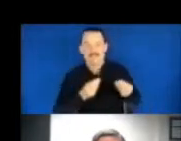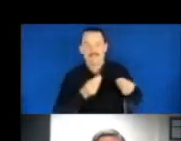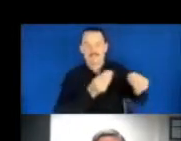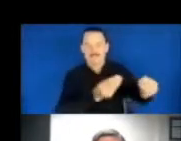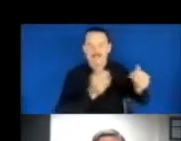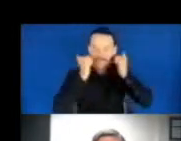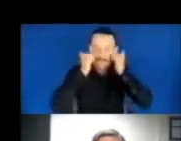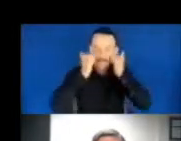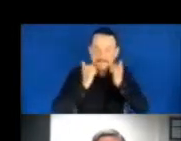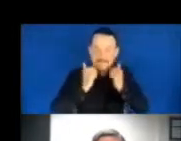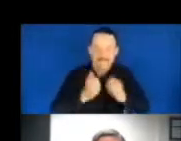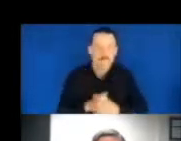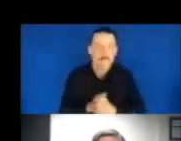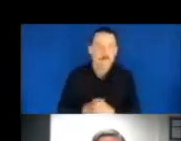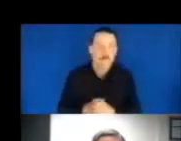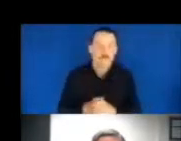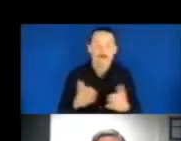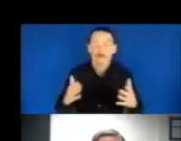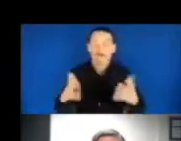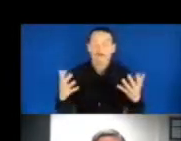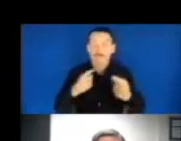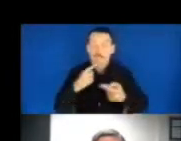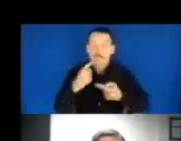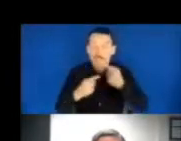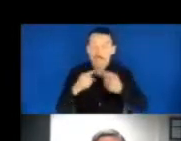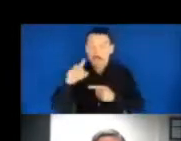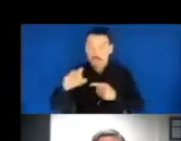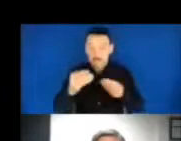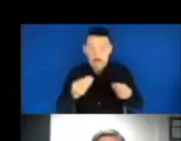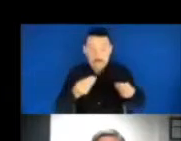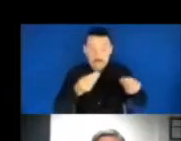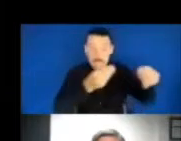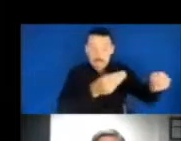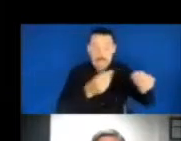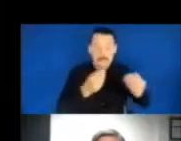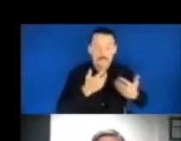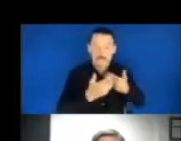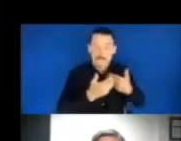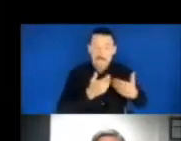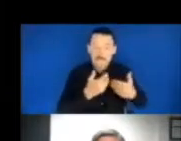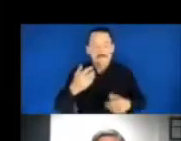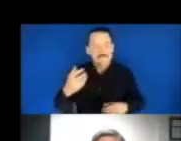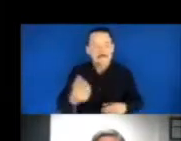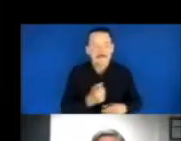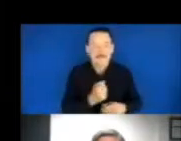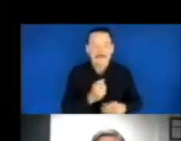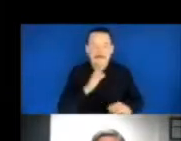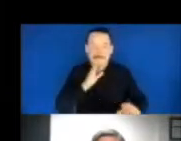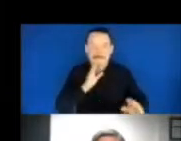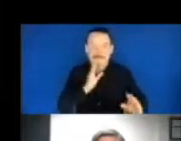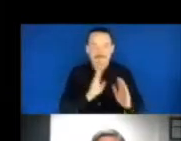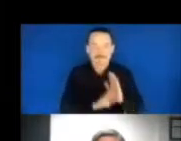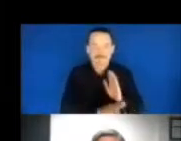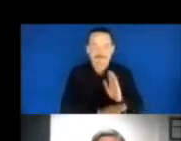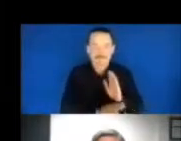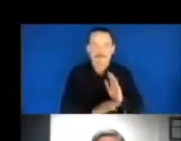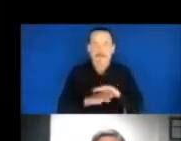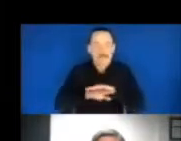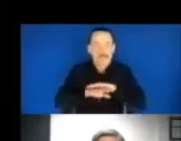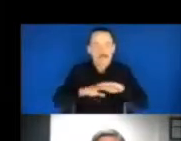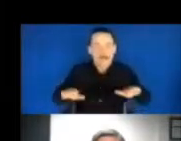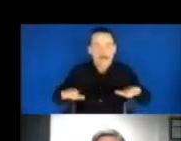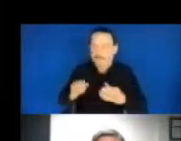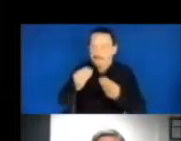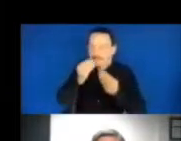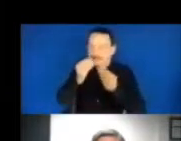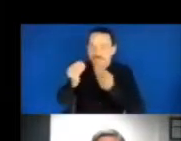Any information that you provide to the university must be kept confidential, and it's not shared with anyone else. Every